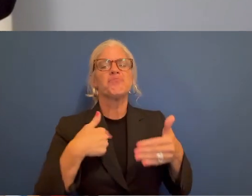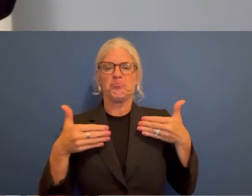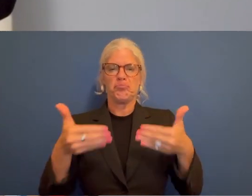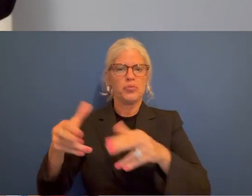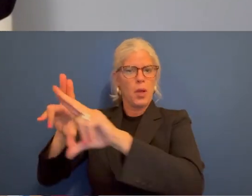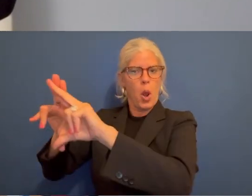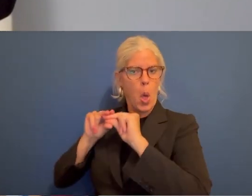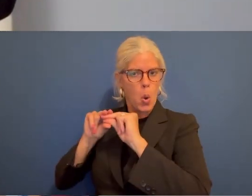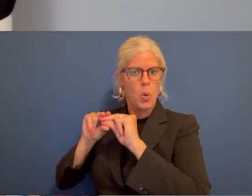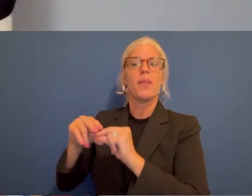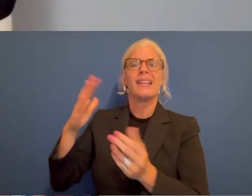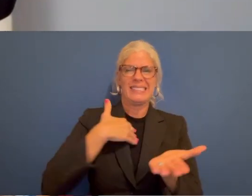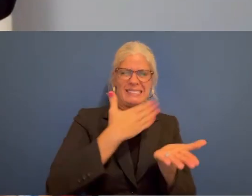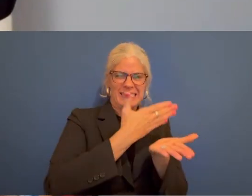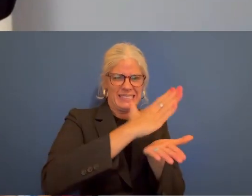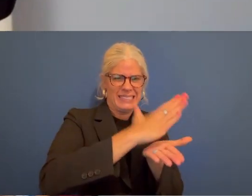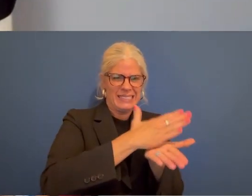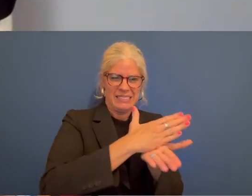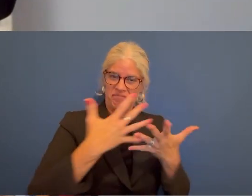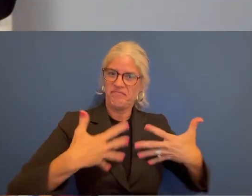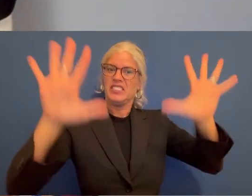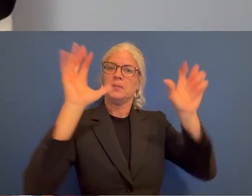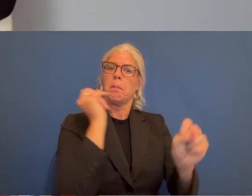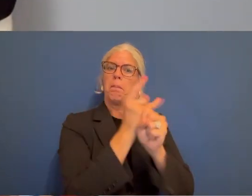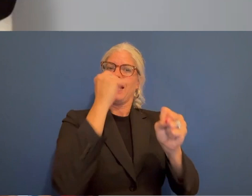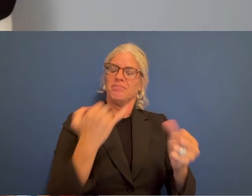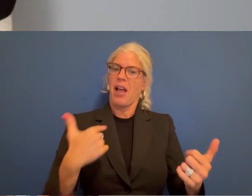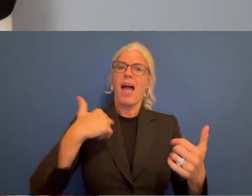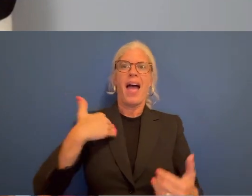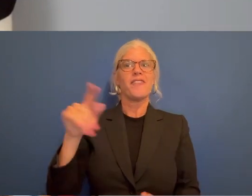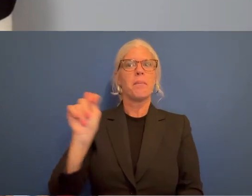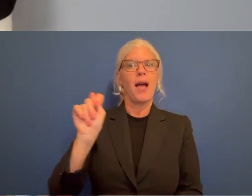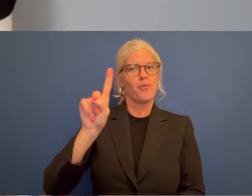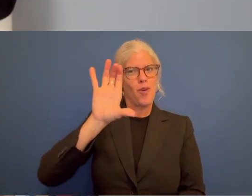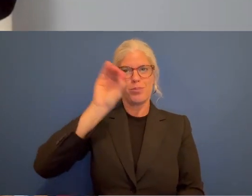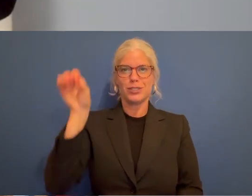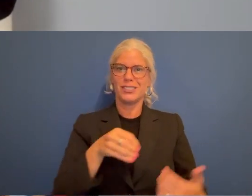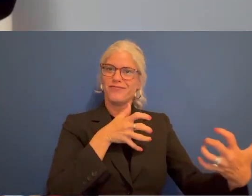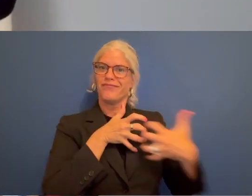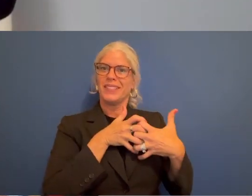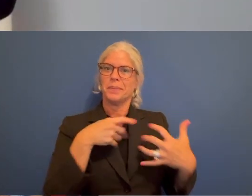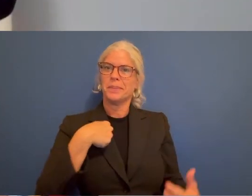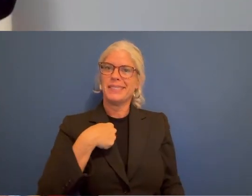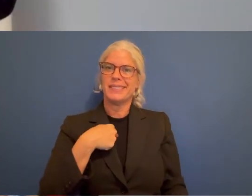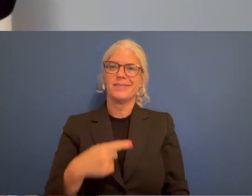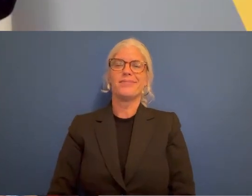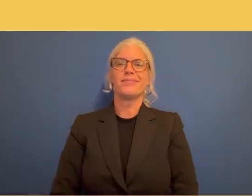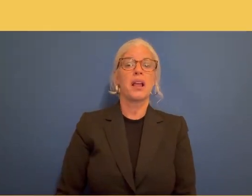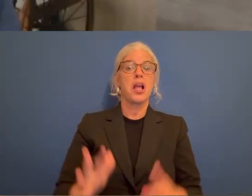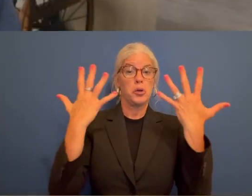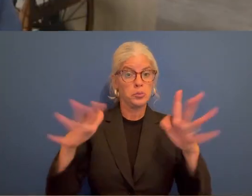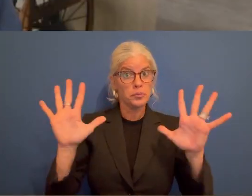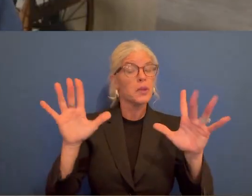and then I borrowed the rest and did a small short-term loan, and that was what enabled me to get my bathroom